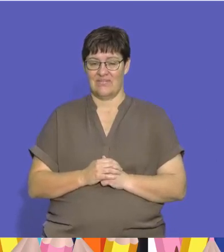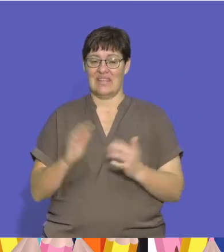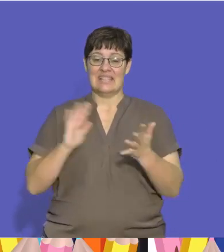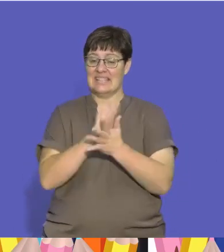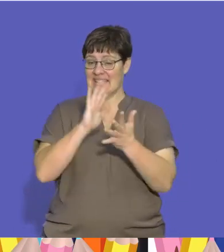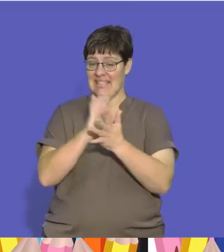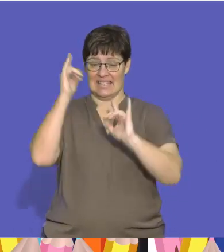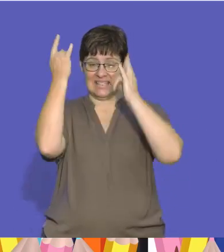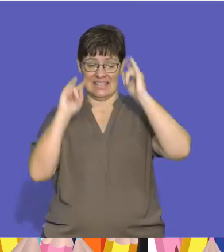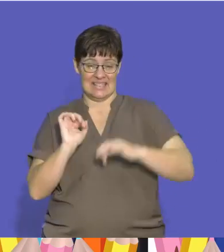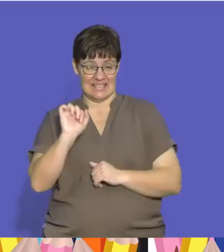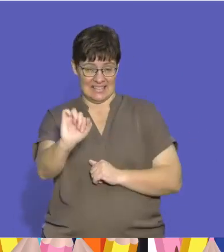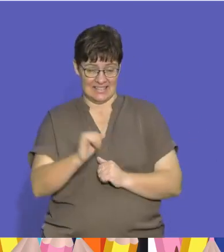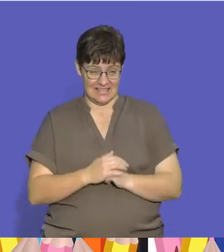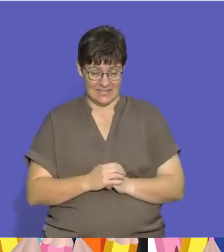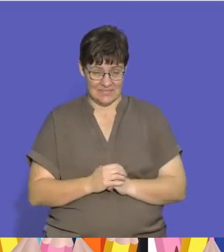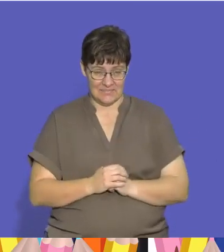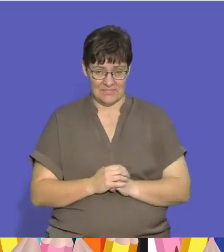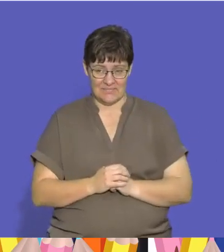city,